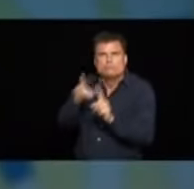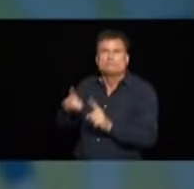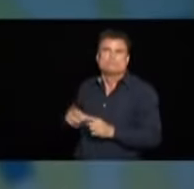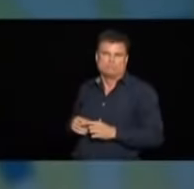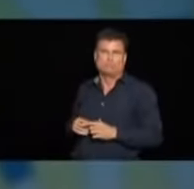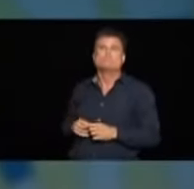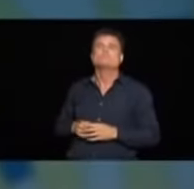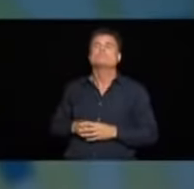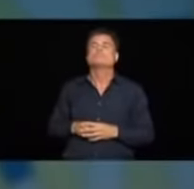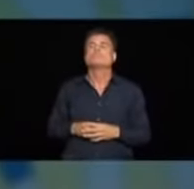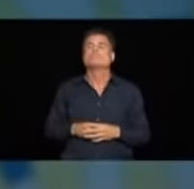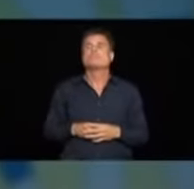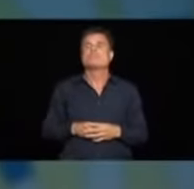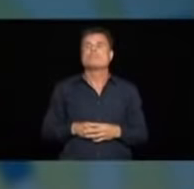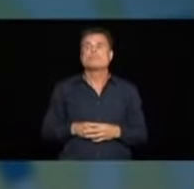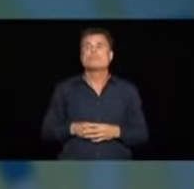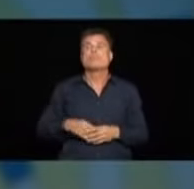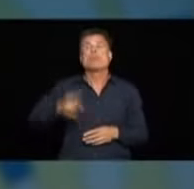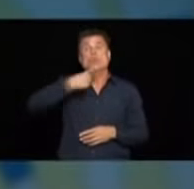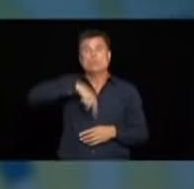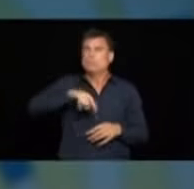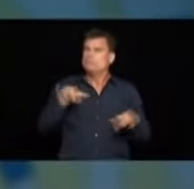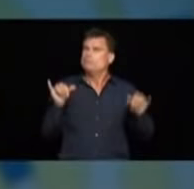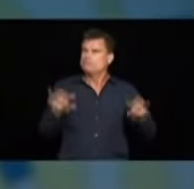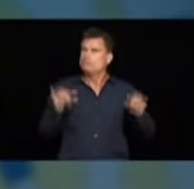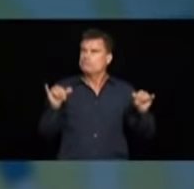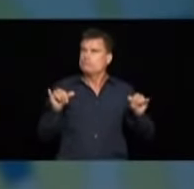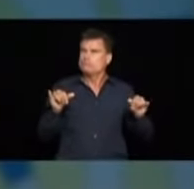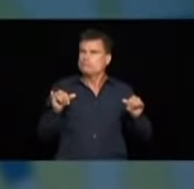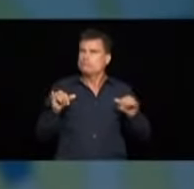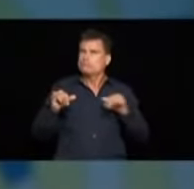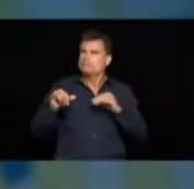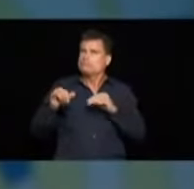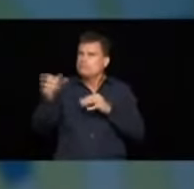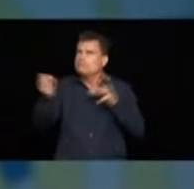of pandemic. We are in fact adding to the number of contact